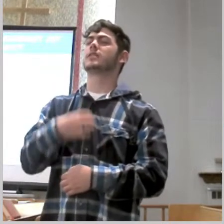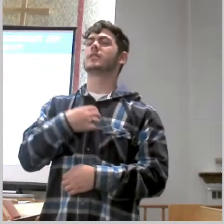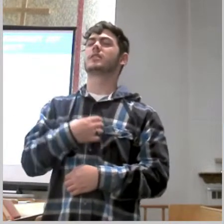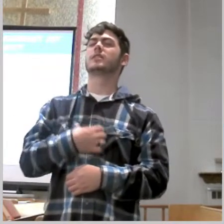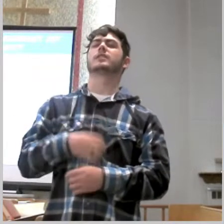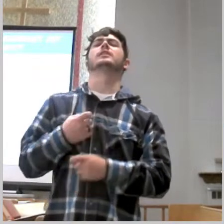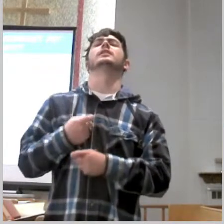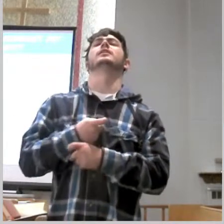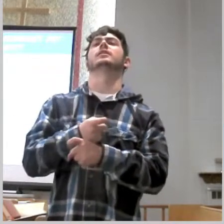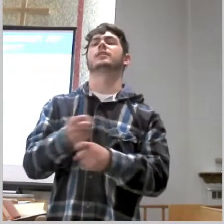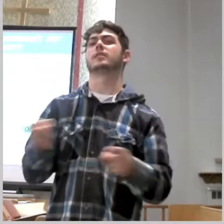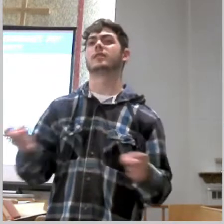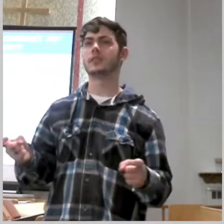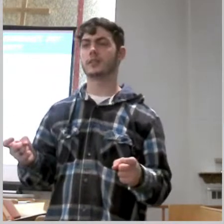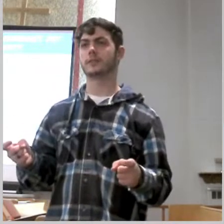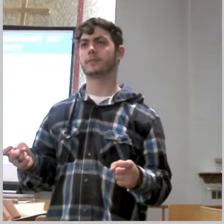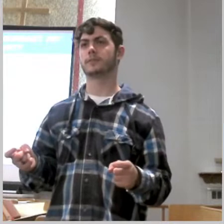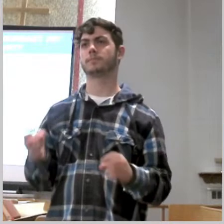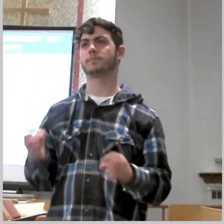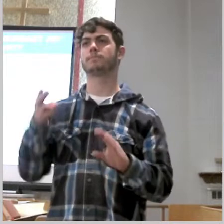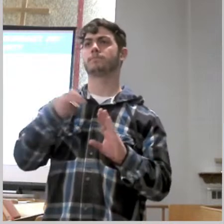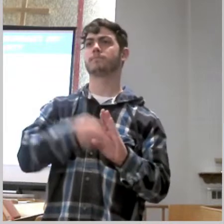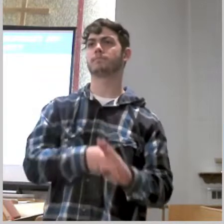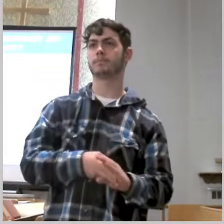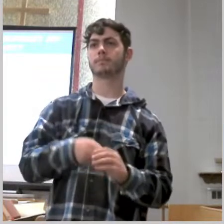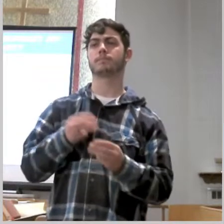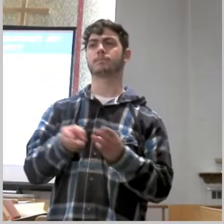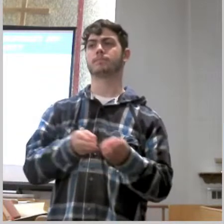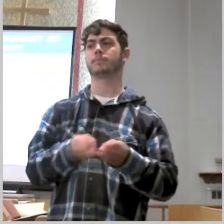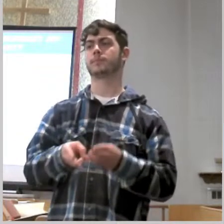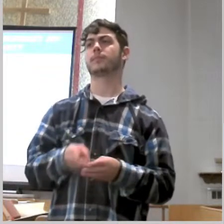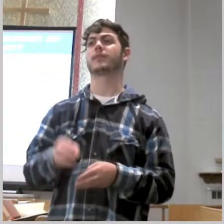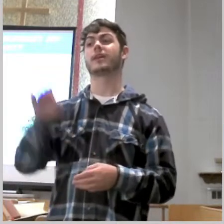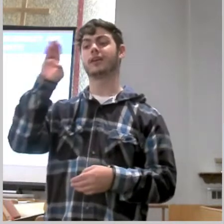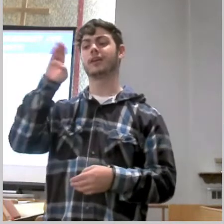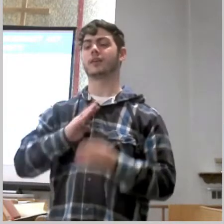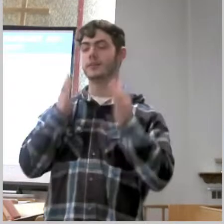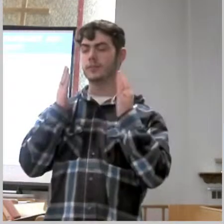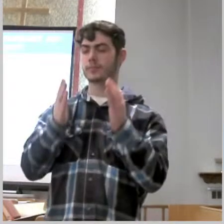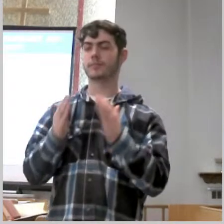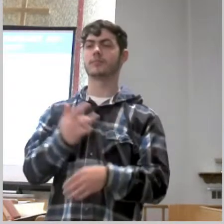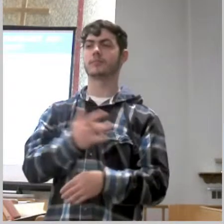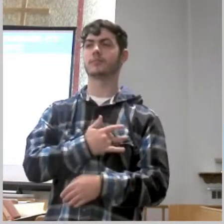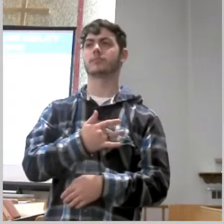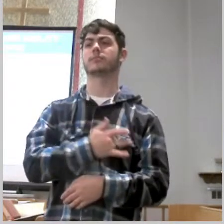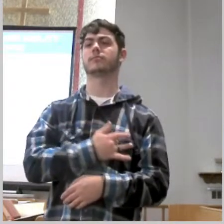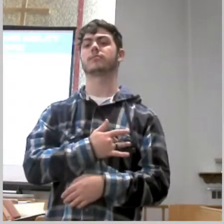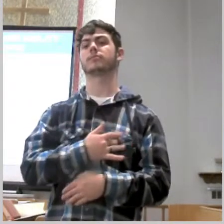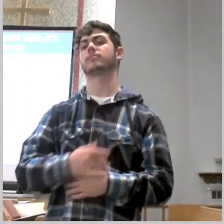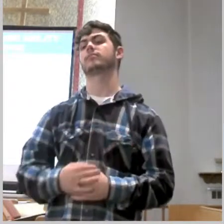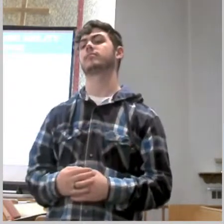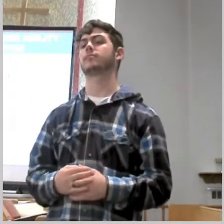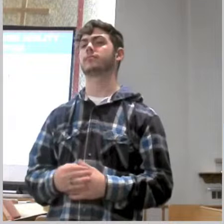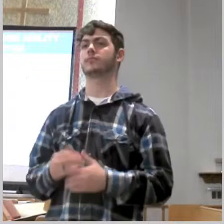want to participate in this ministry. That is what God looks at. And that brings us to the